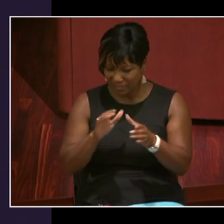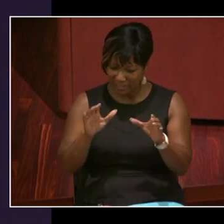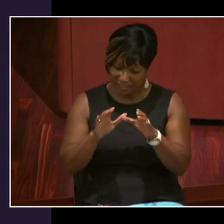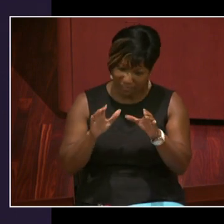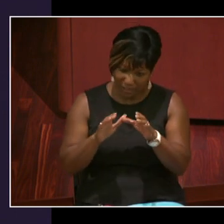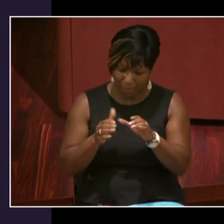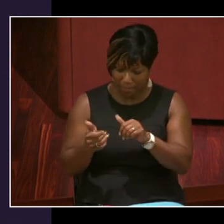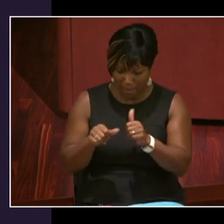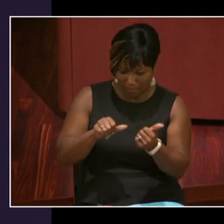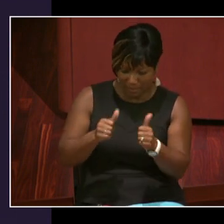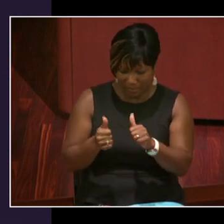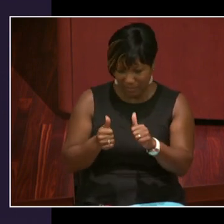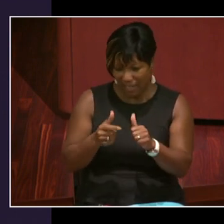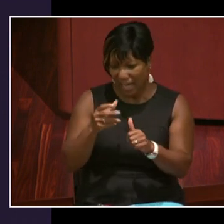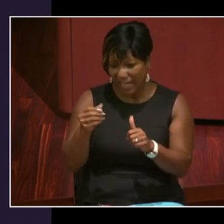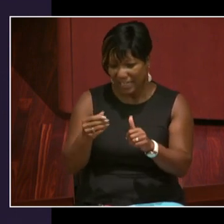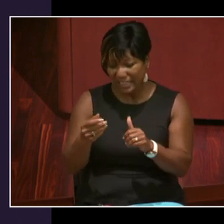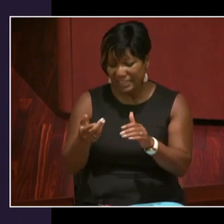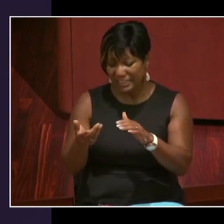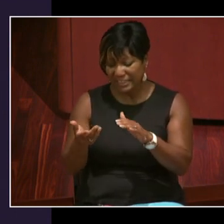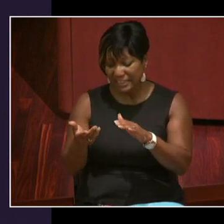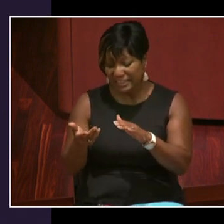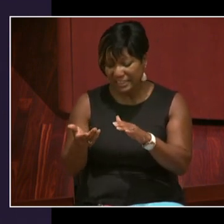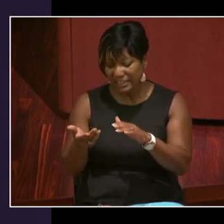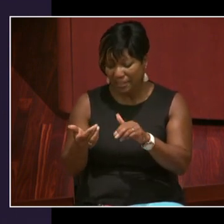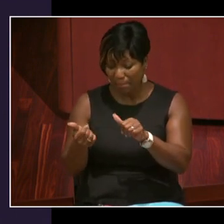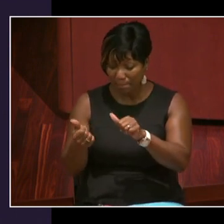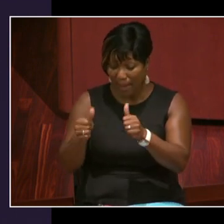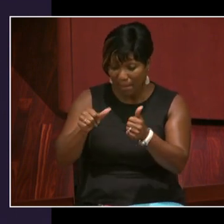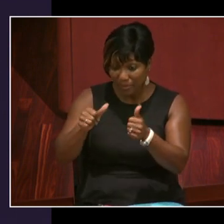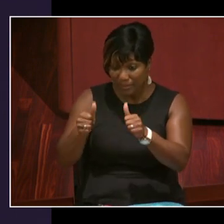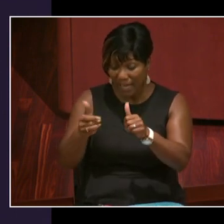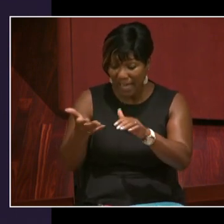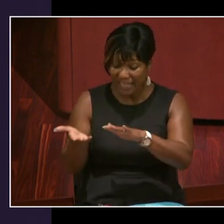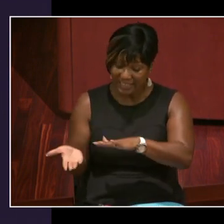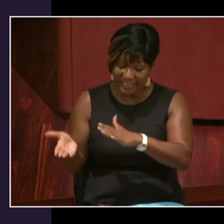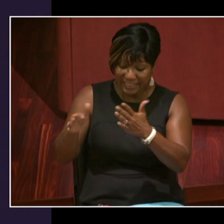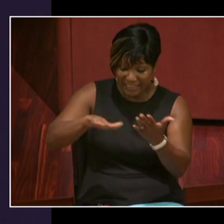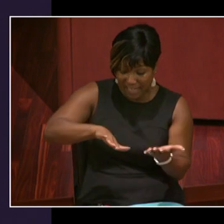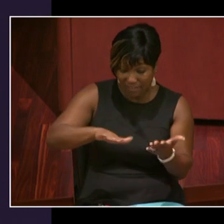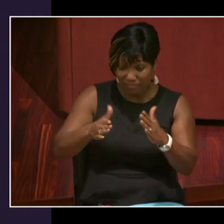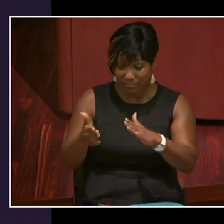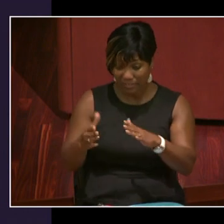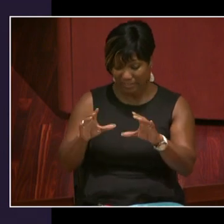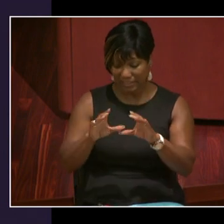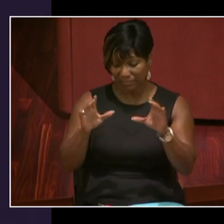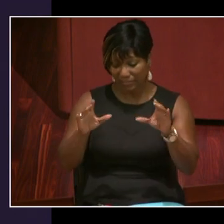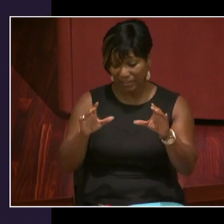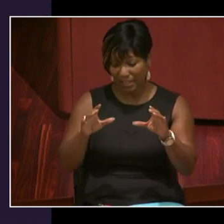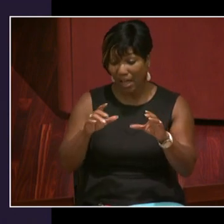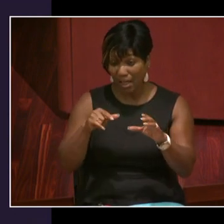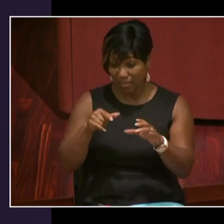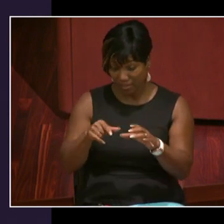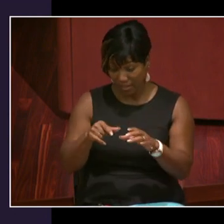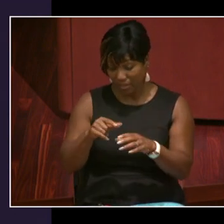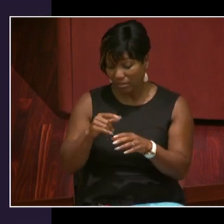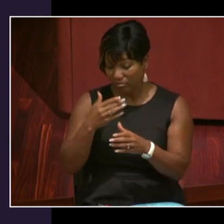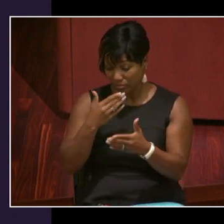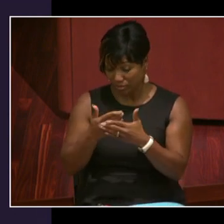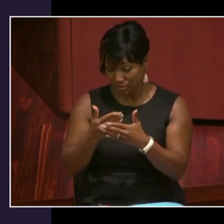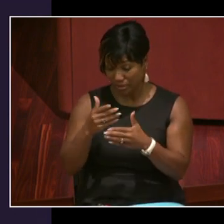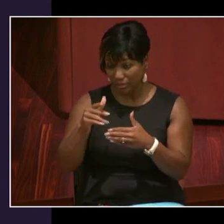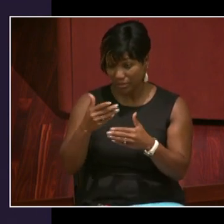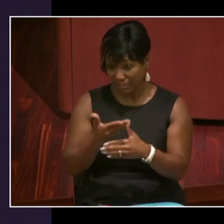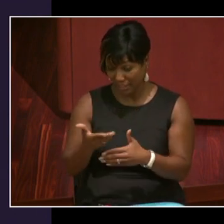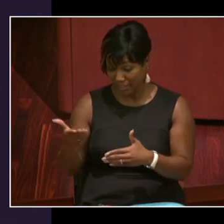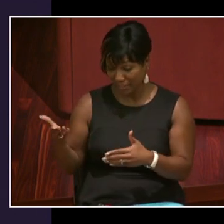certificates, sometimes even death certificates show up in these files. And this includes things for both the subject of the file and occasionally also